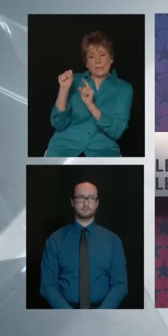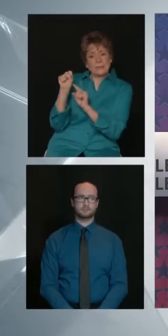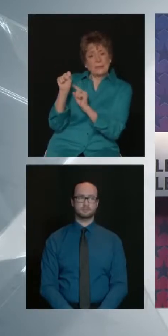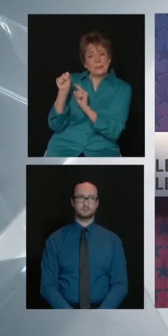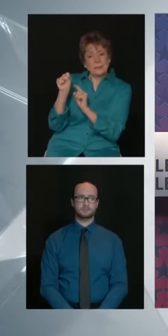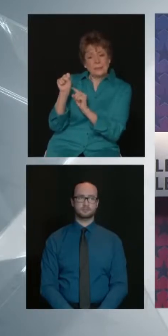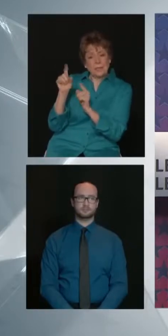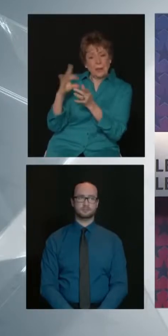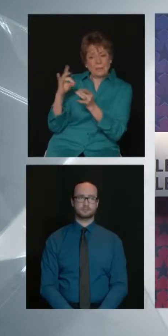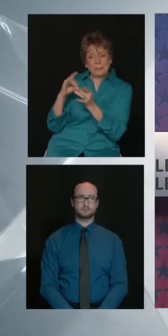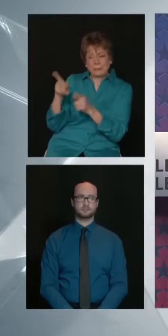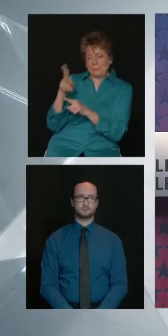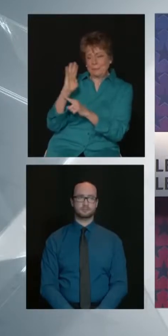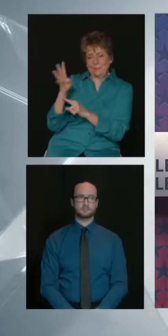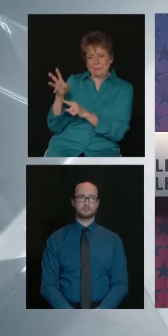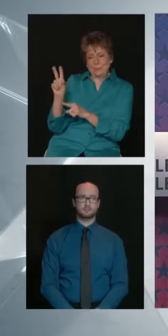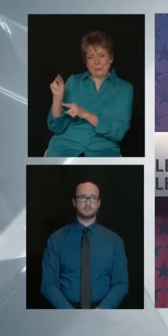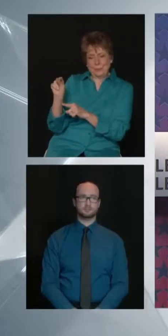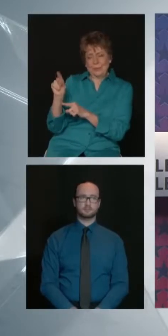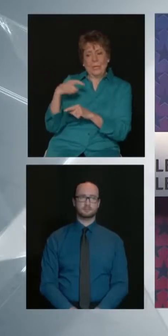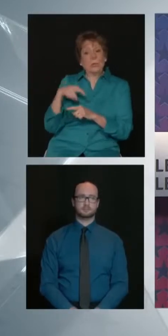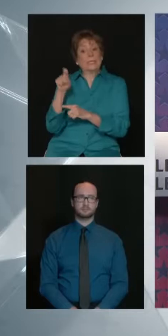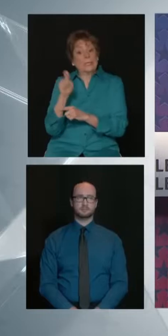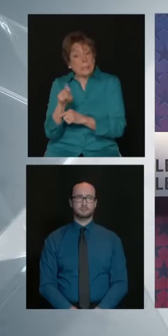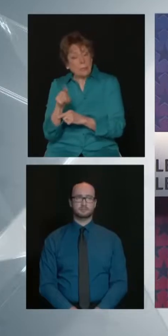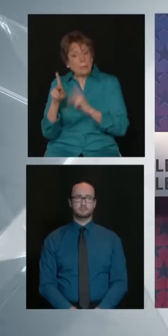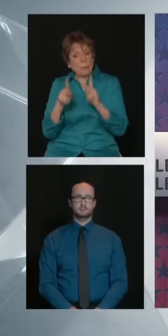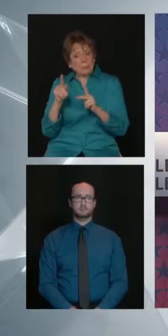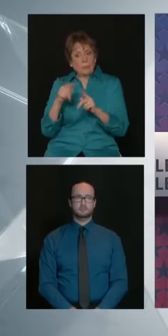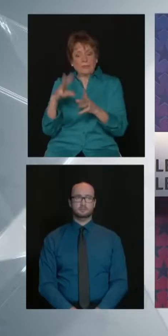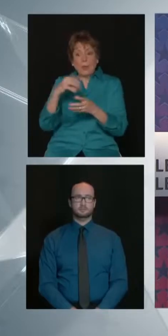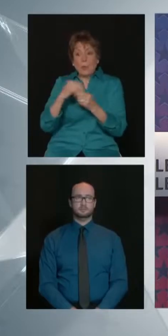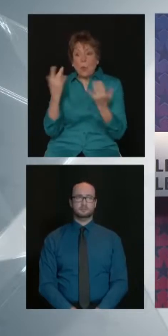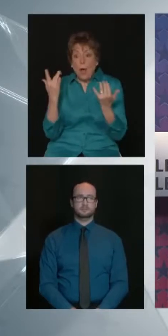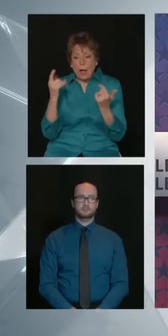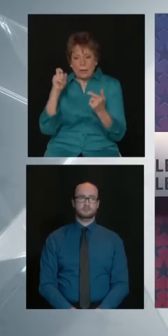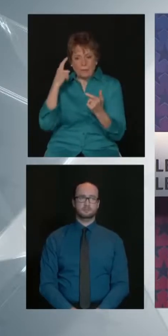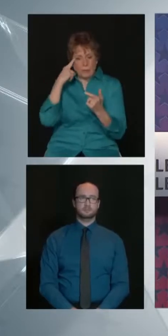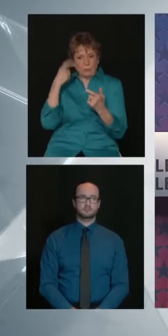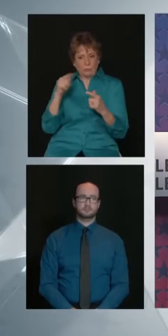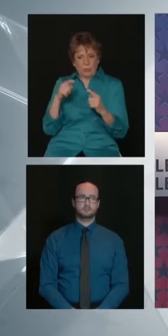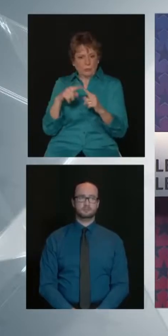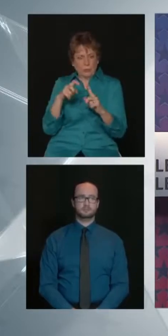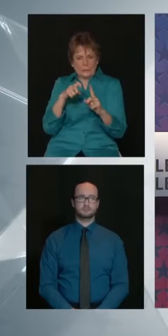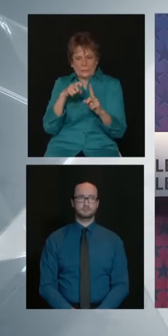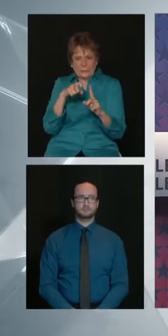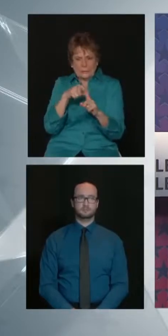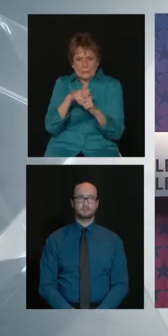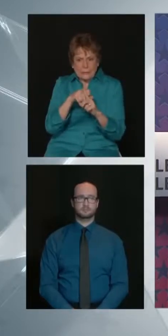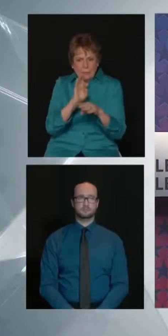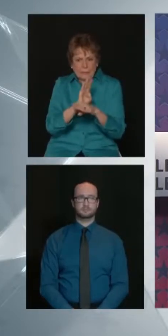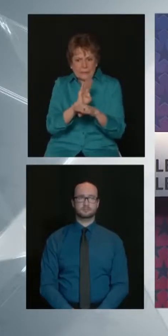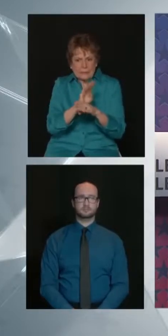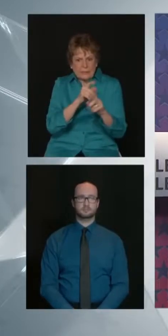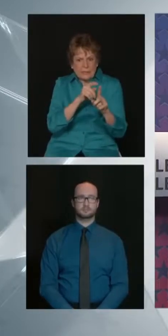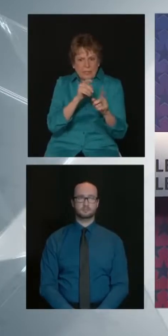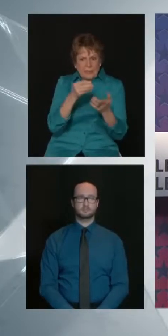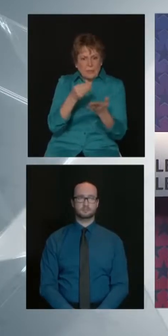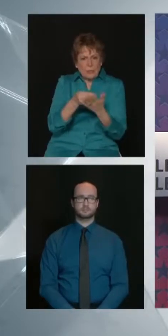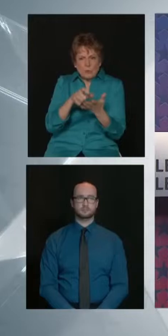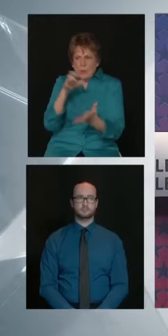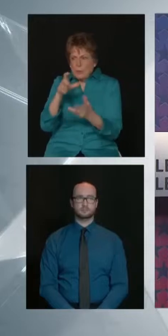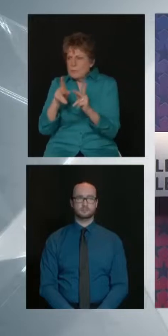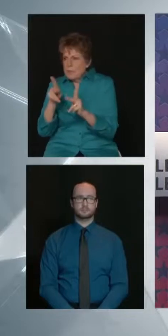go after big businesses and the wealthiest Americans who try to cheat on their taxes, that have armies of